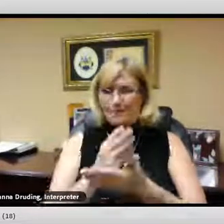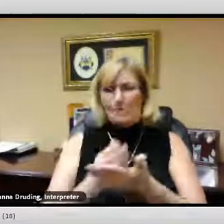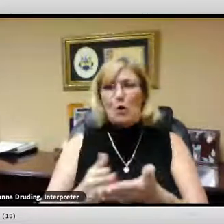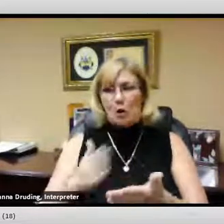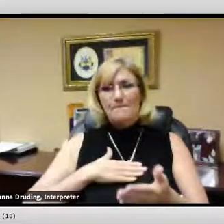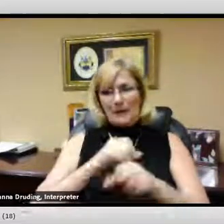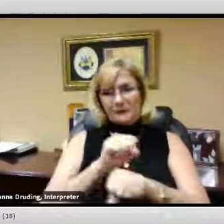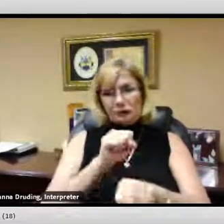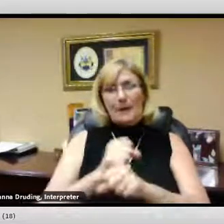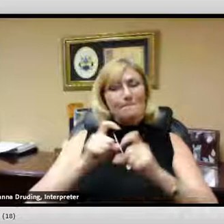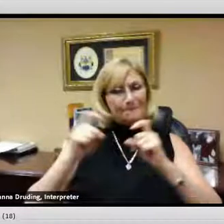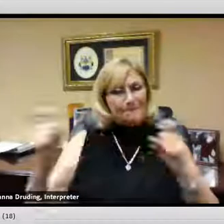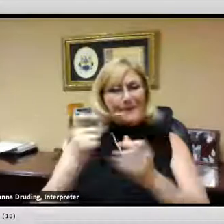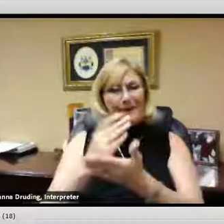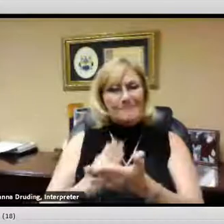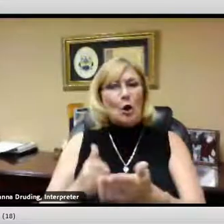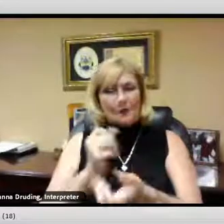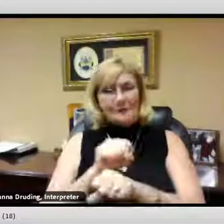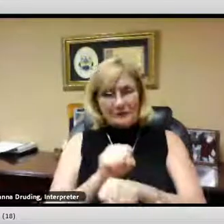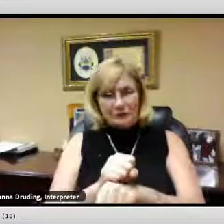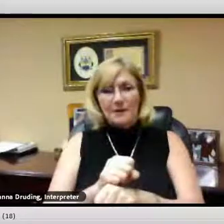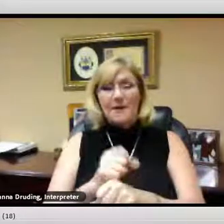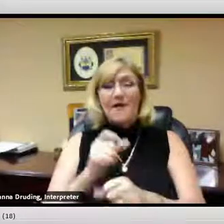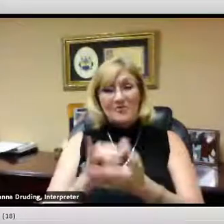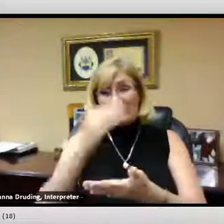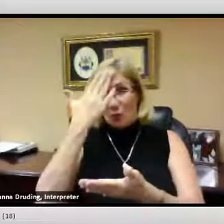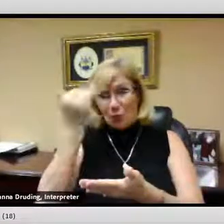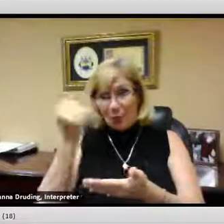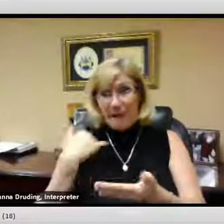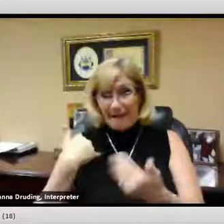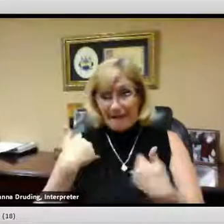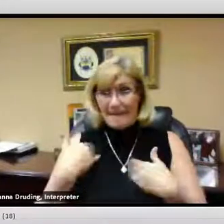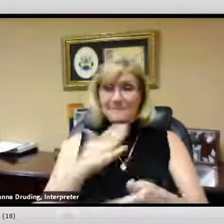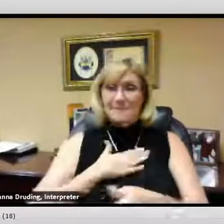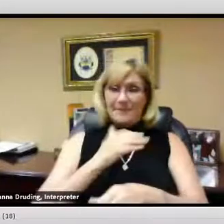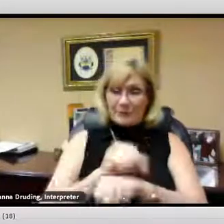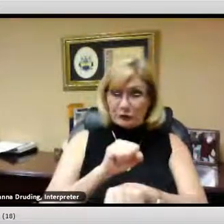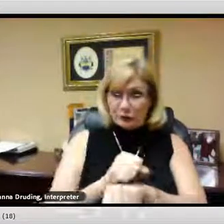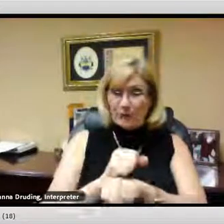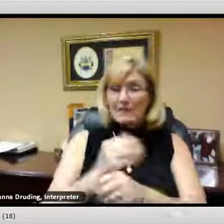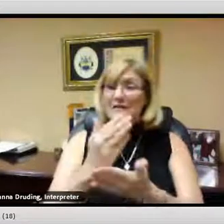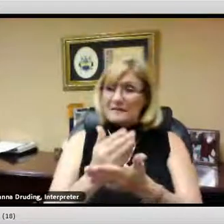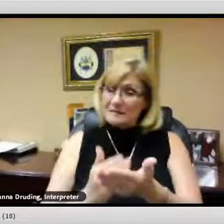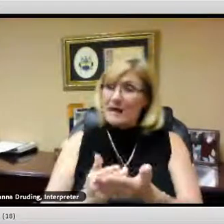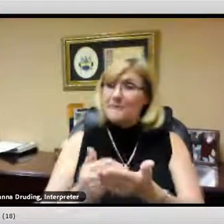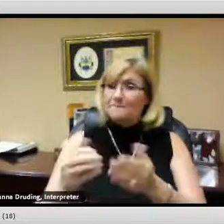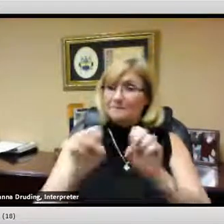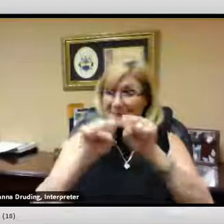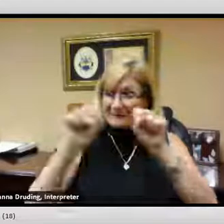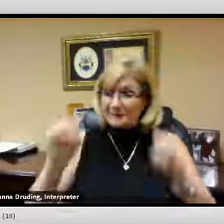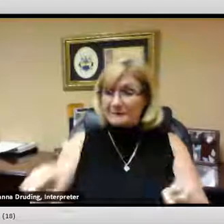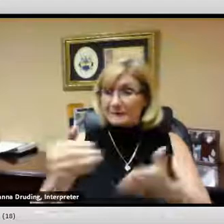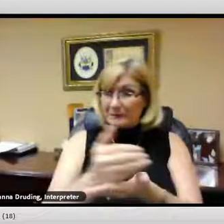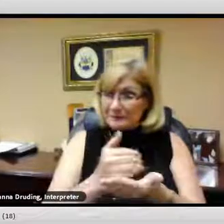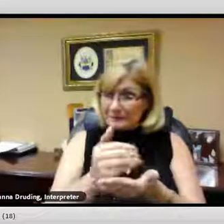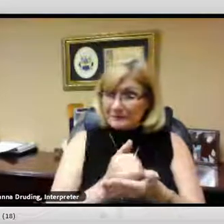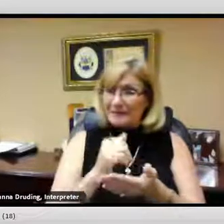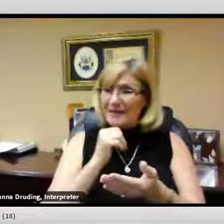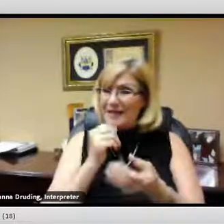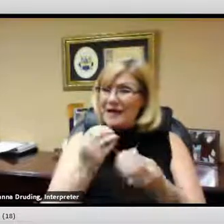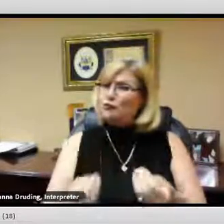my job, a big part of my job. It's why I got my job. Some collection development, and not too much